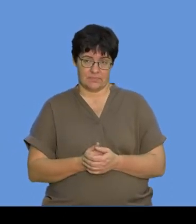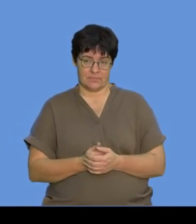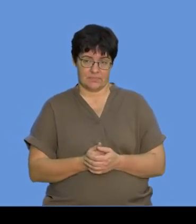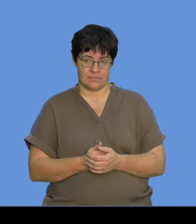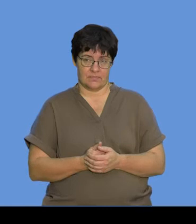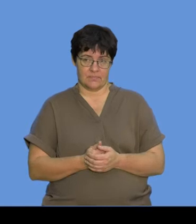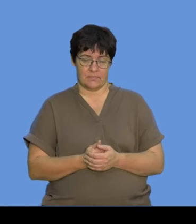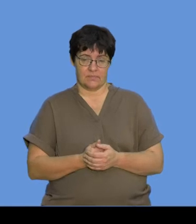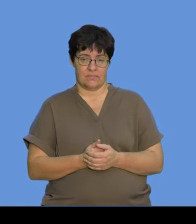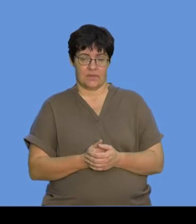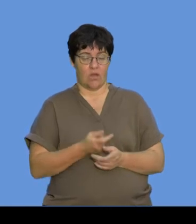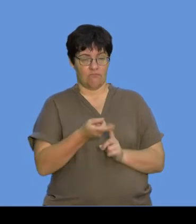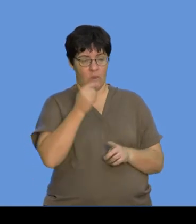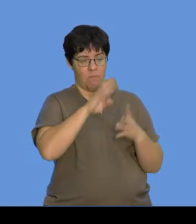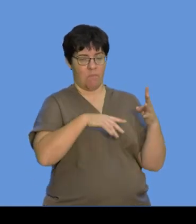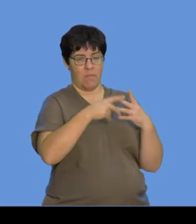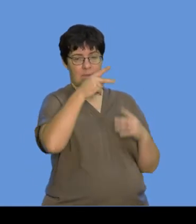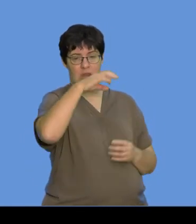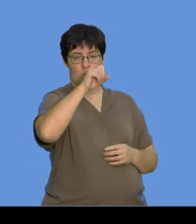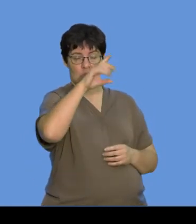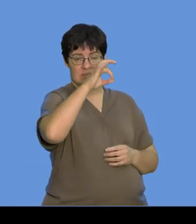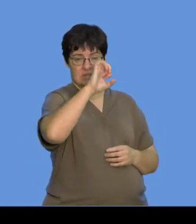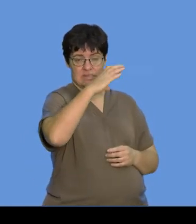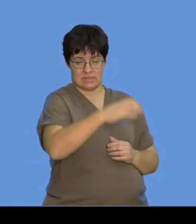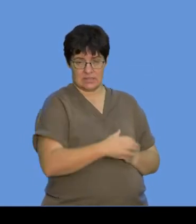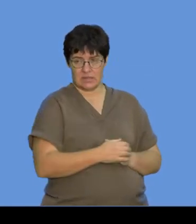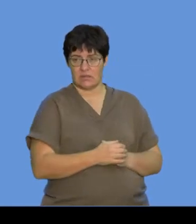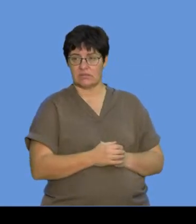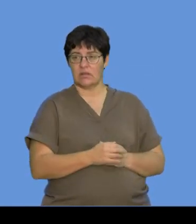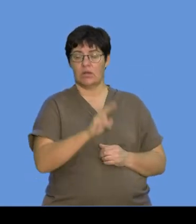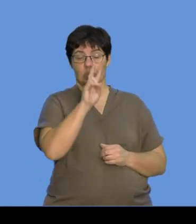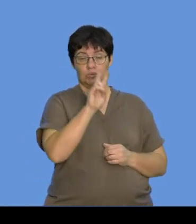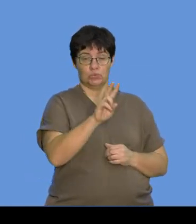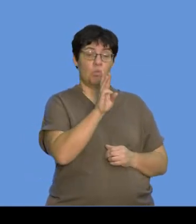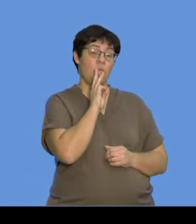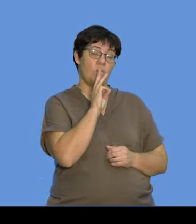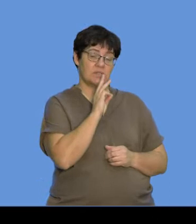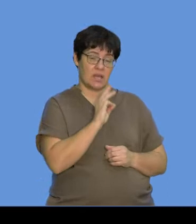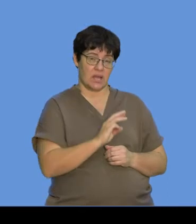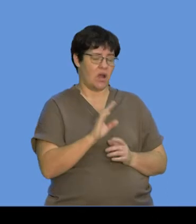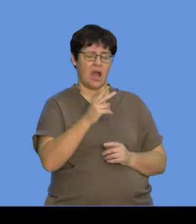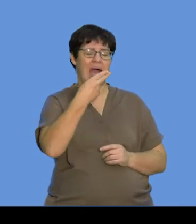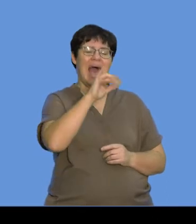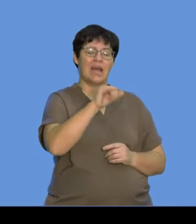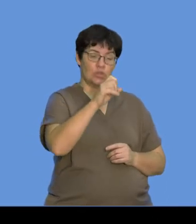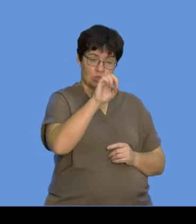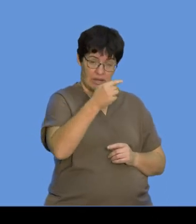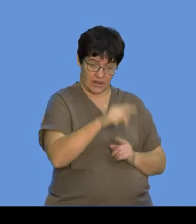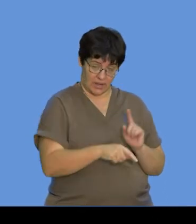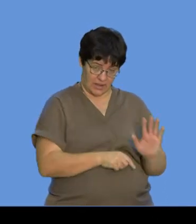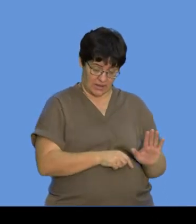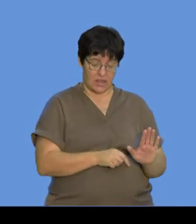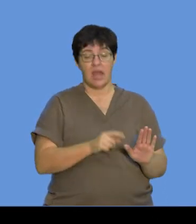Okay? We are able to determine the molar mass from the periodic table, all right? Okay, which is 2 atoms of